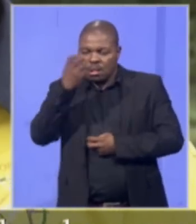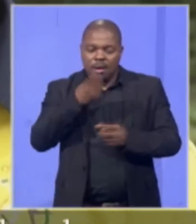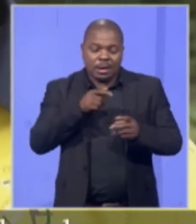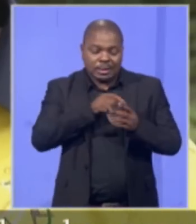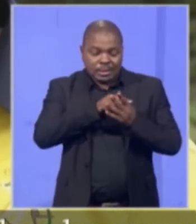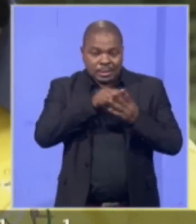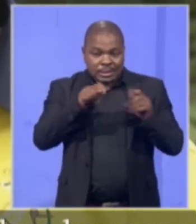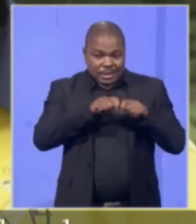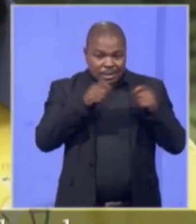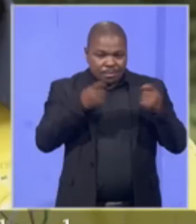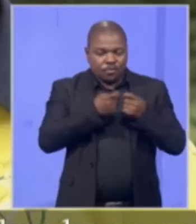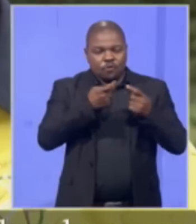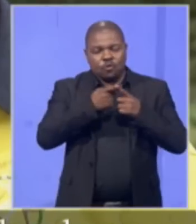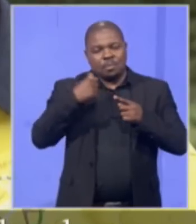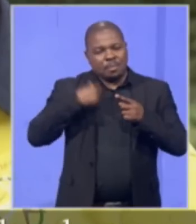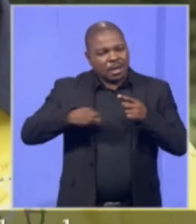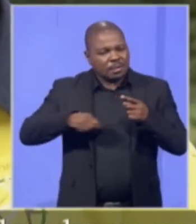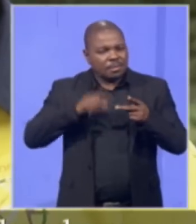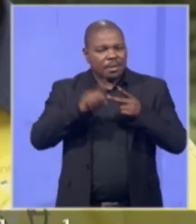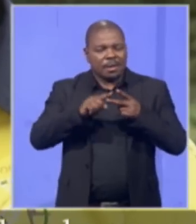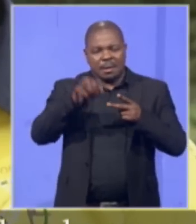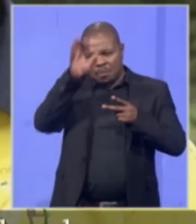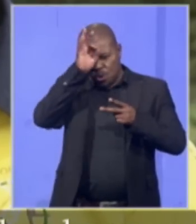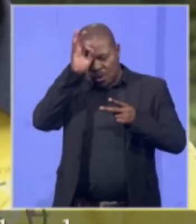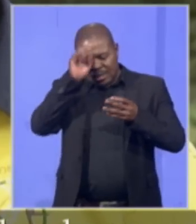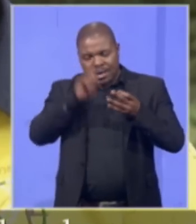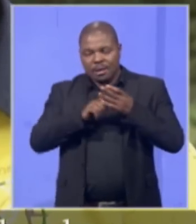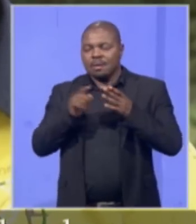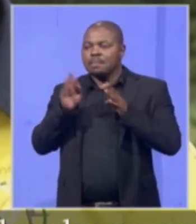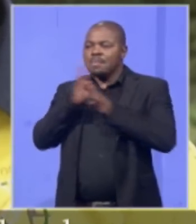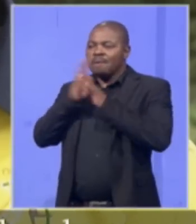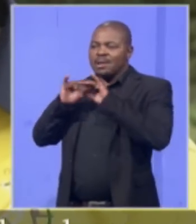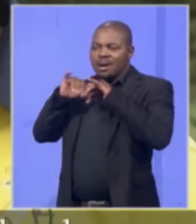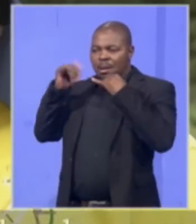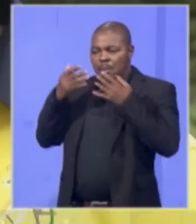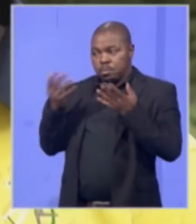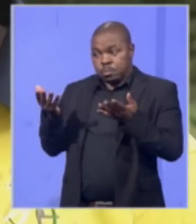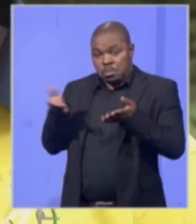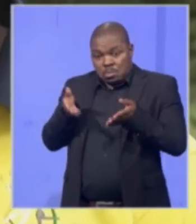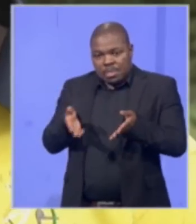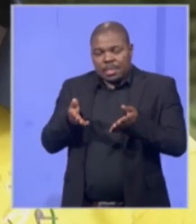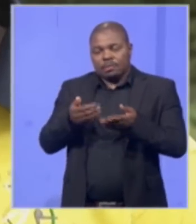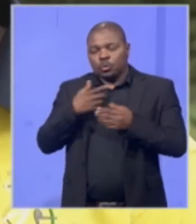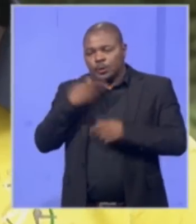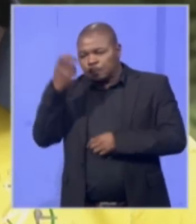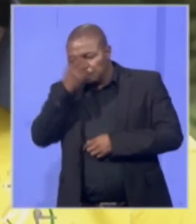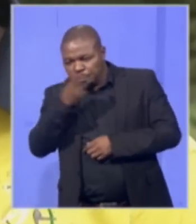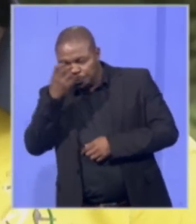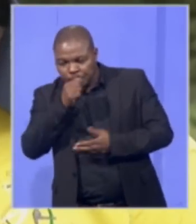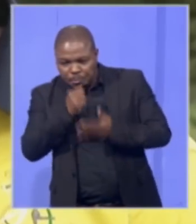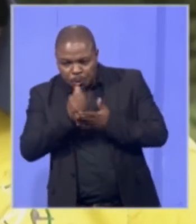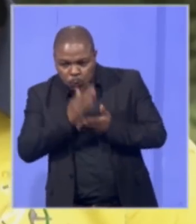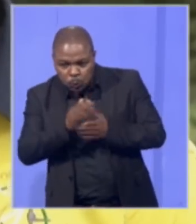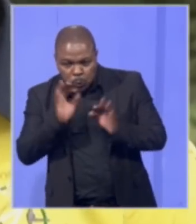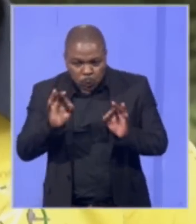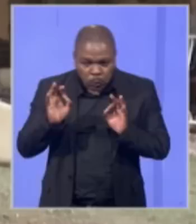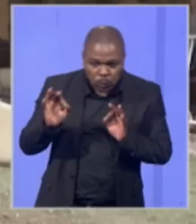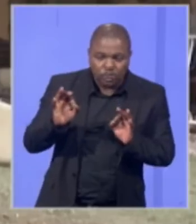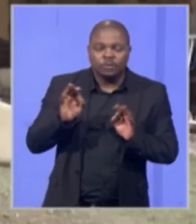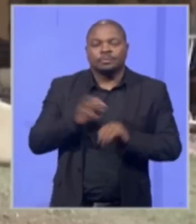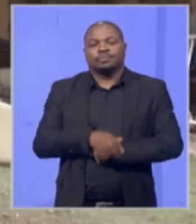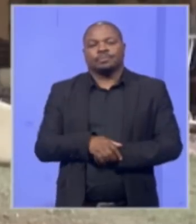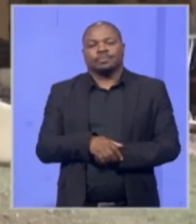municipality, SABC and private companies to come and assist us and make sure that we satisfy ourselves with the information that we have